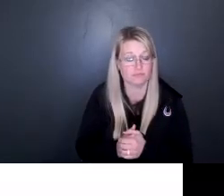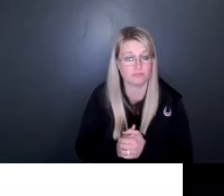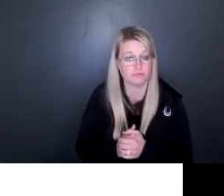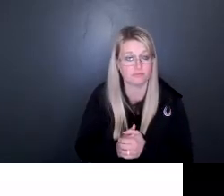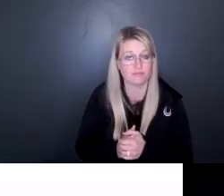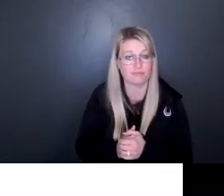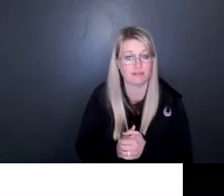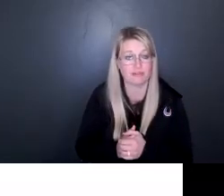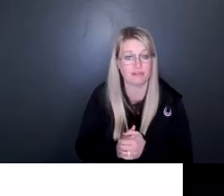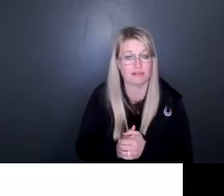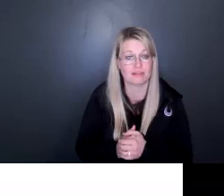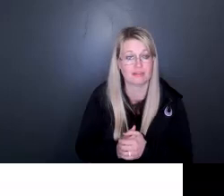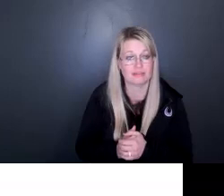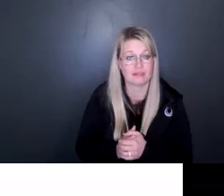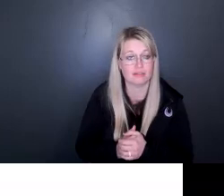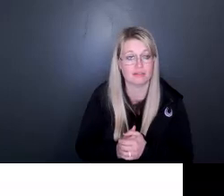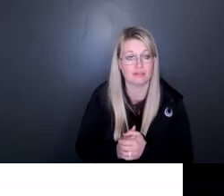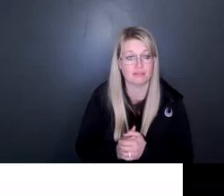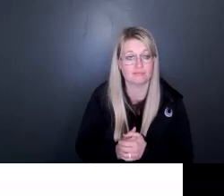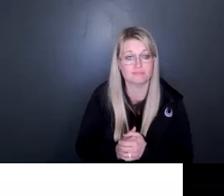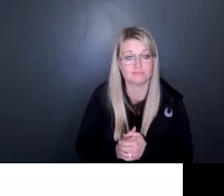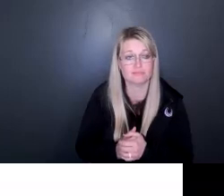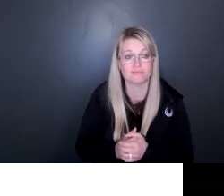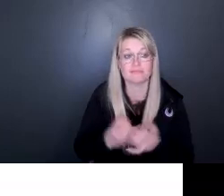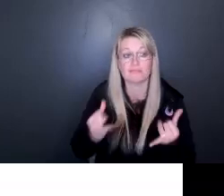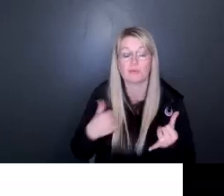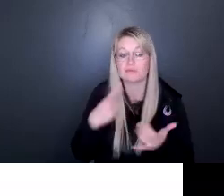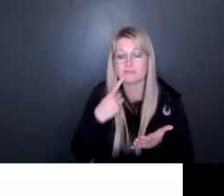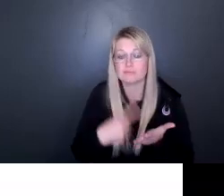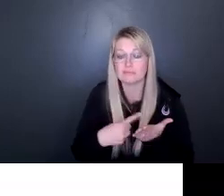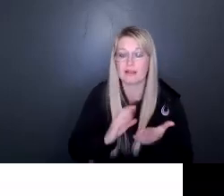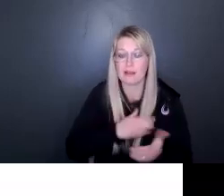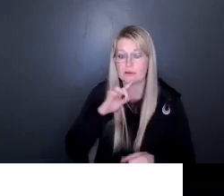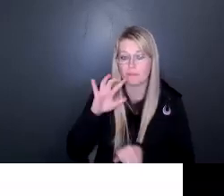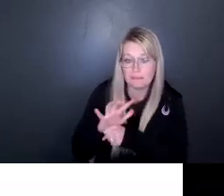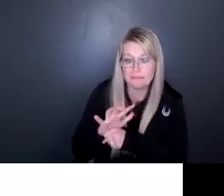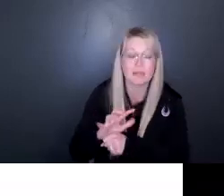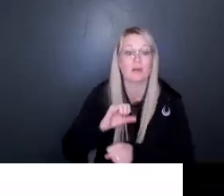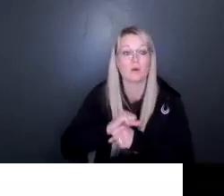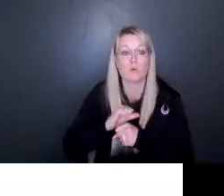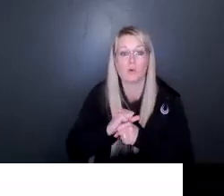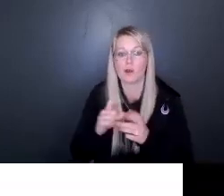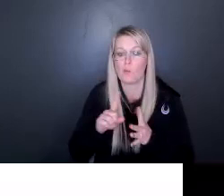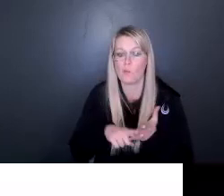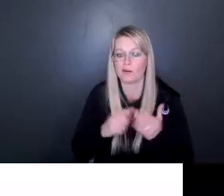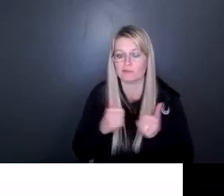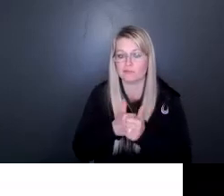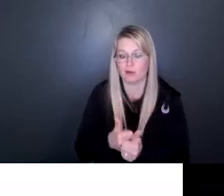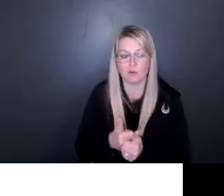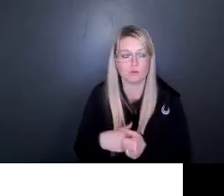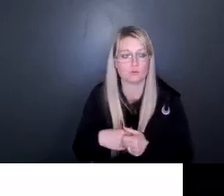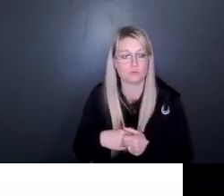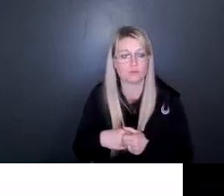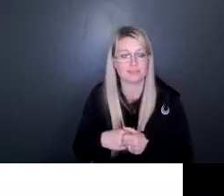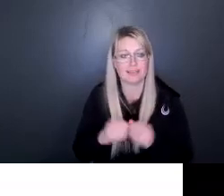Last but not least, we would like to highlight that the INEE commitment and work is in line with the principle of leave no